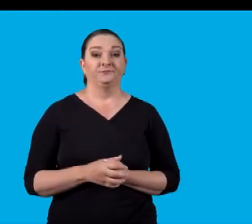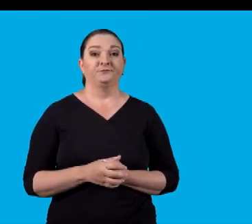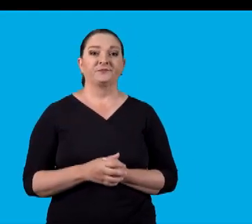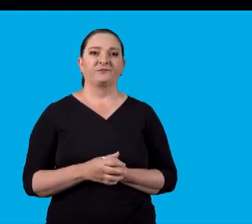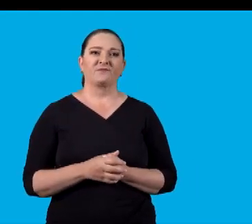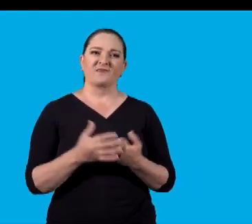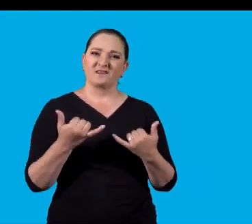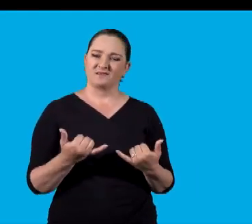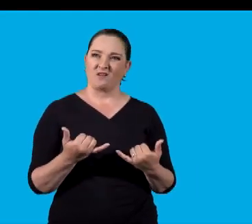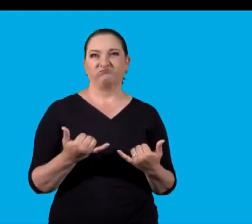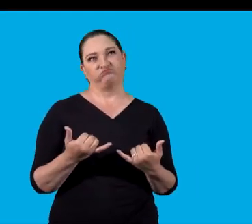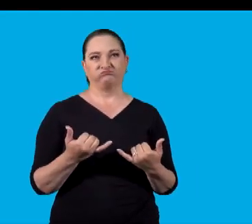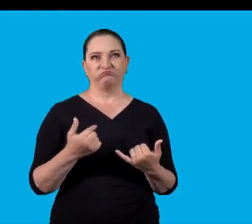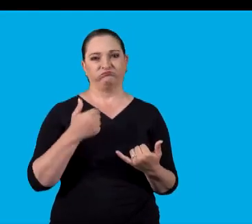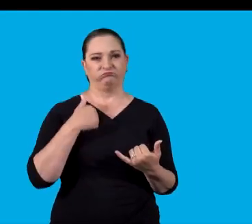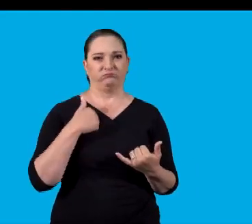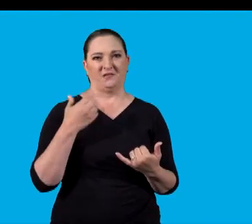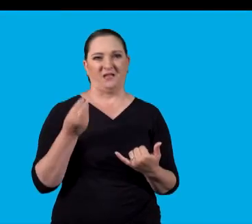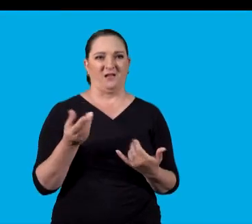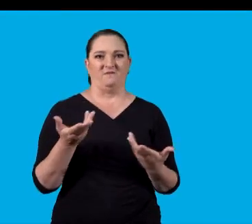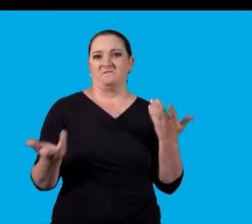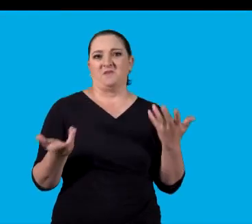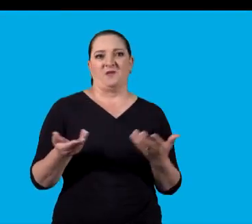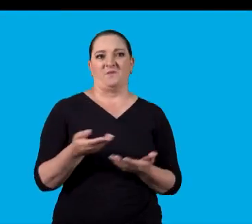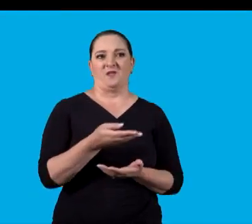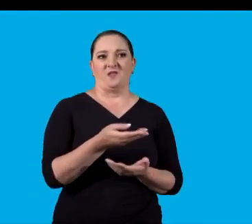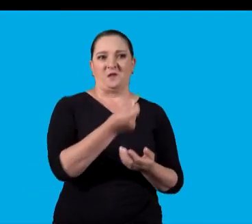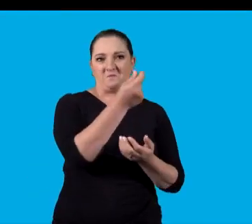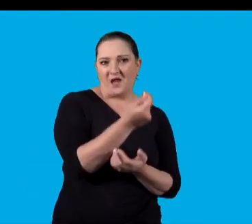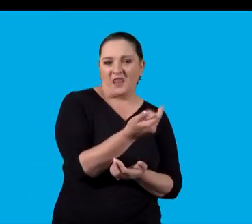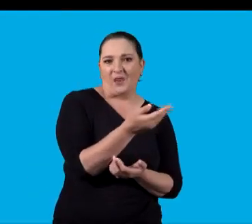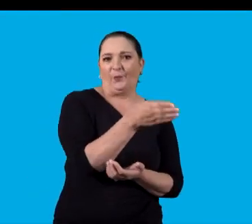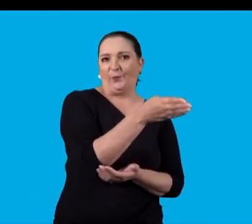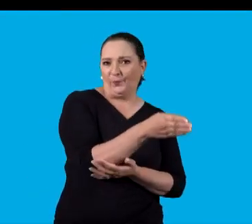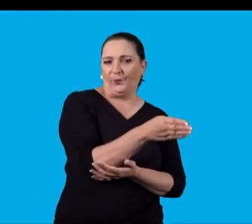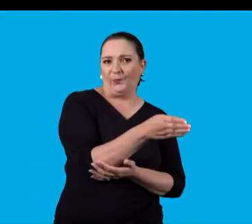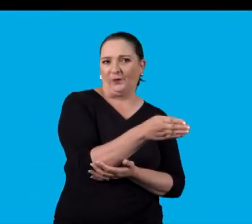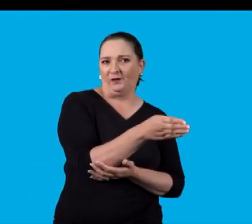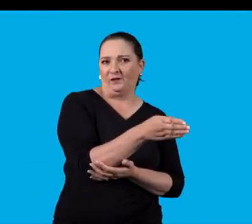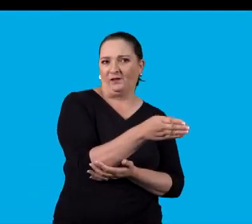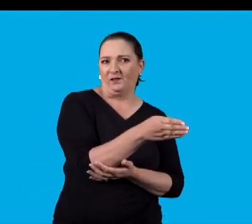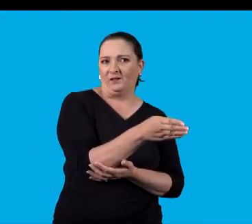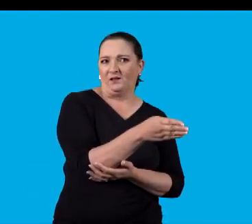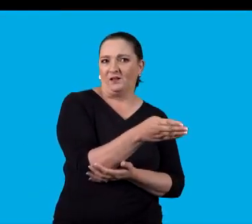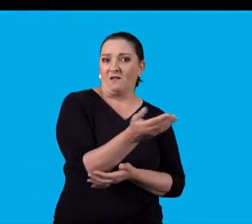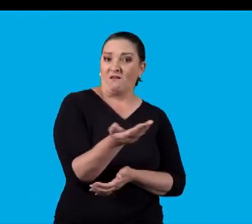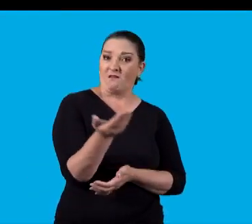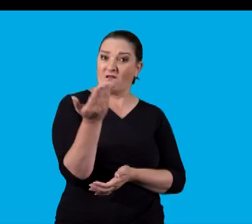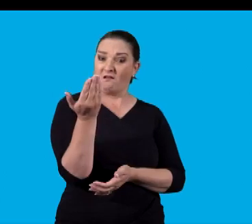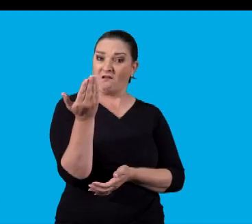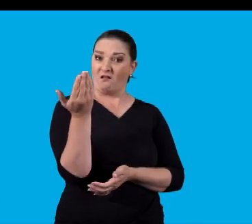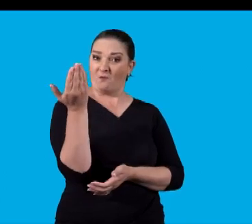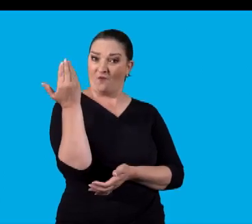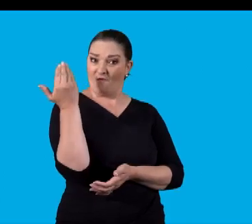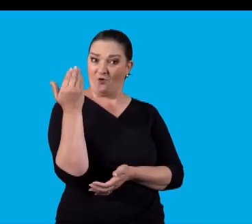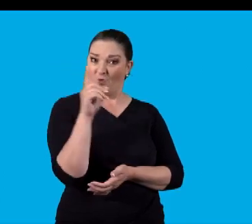question is, if I now have no amount at all, it's now zero. What has happened